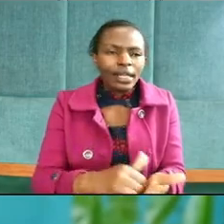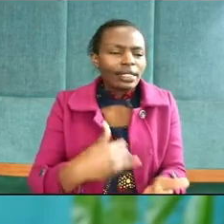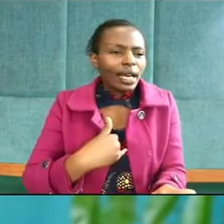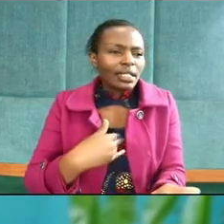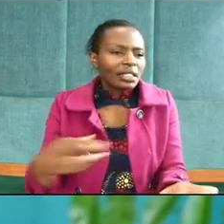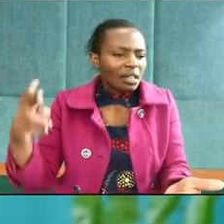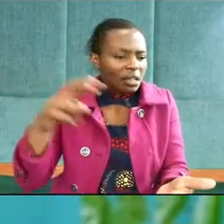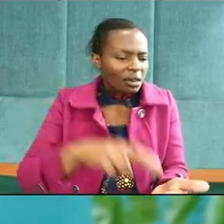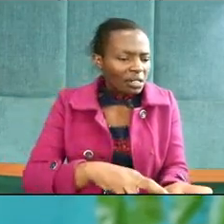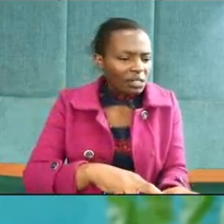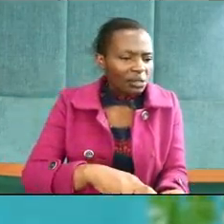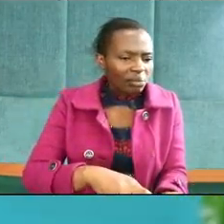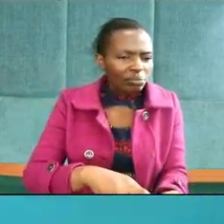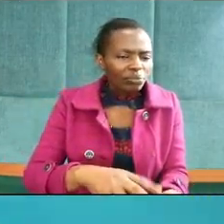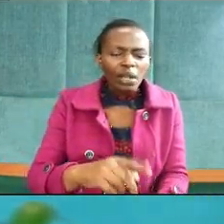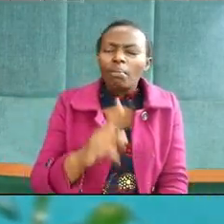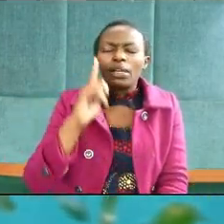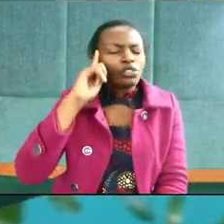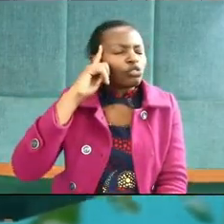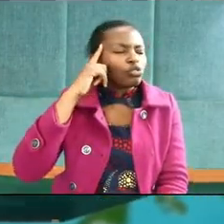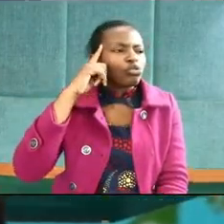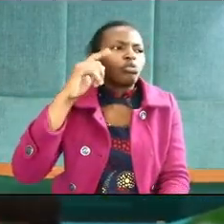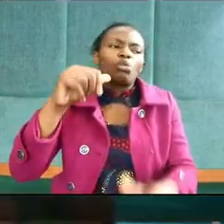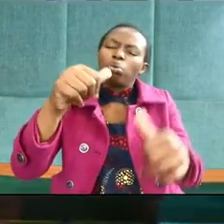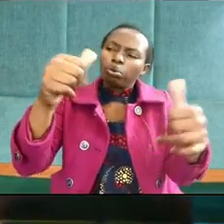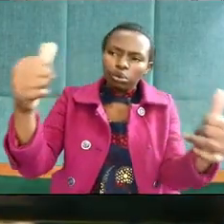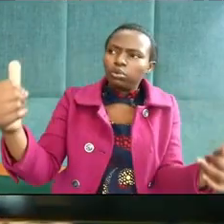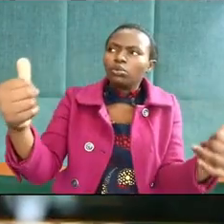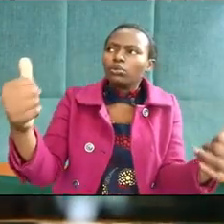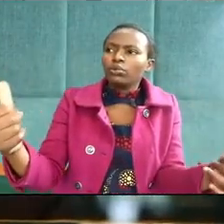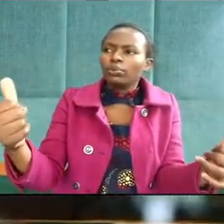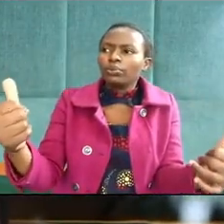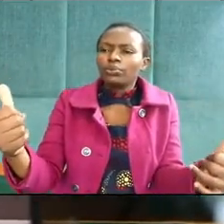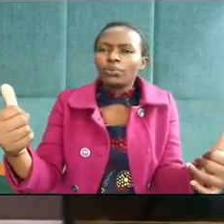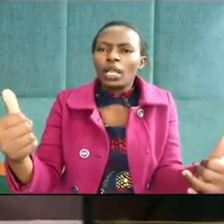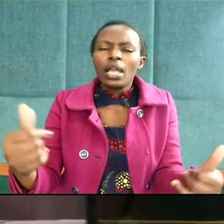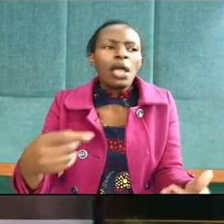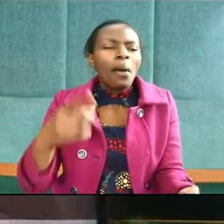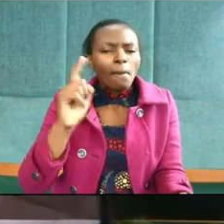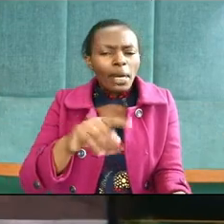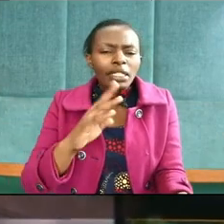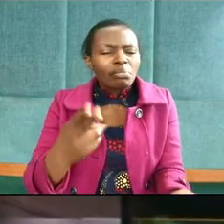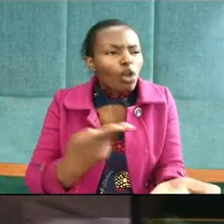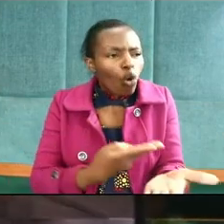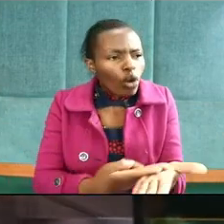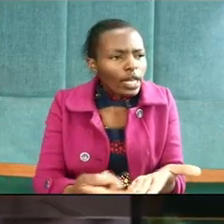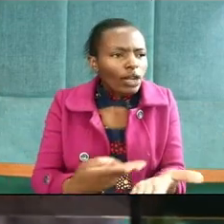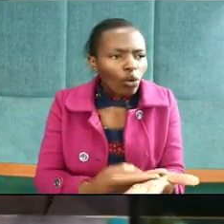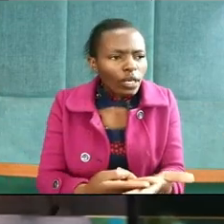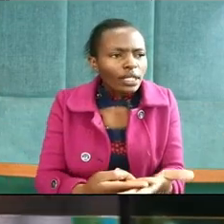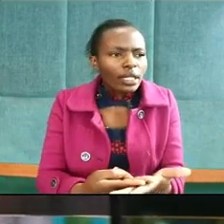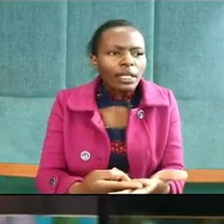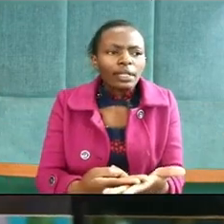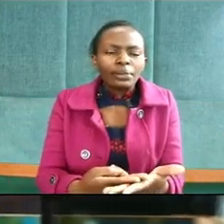of maturity, and this maturity has to be holistic maturity.